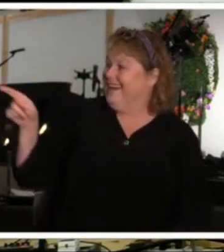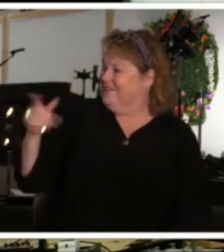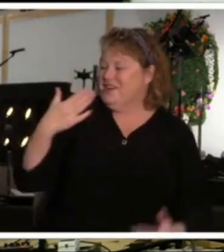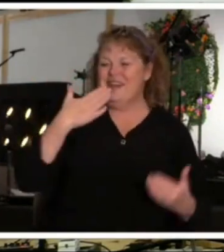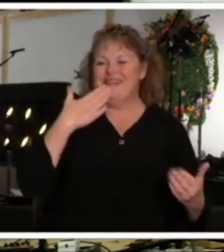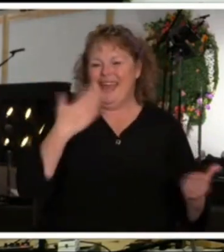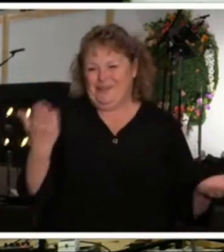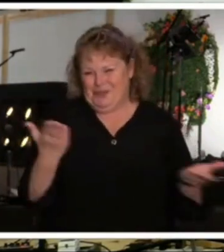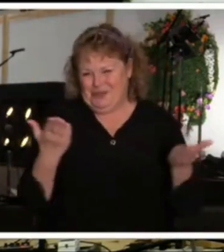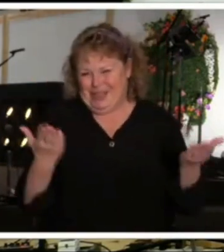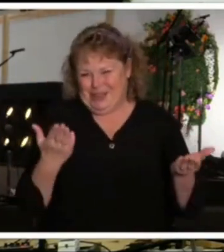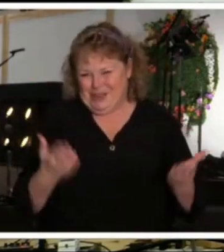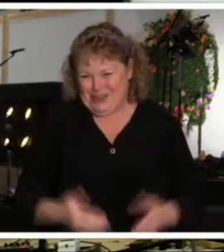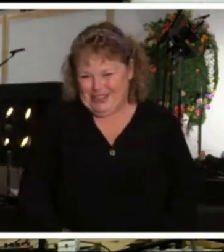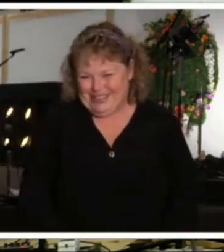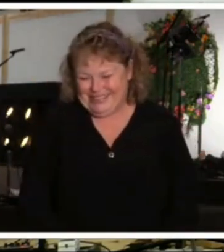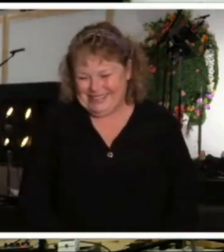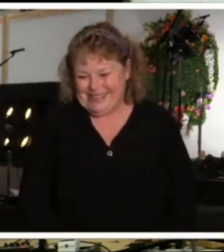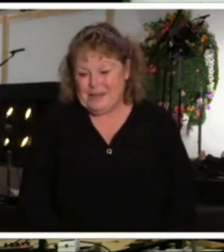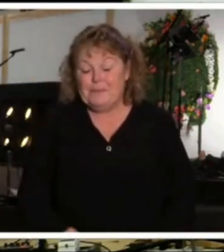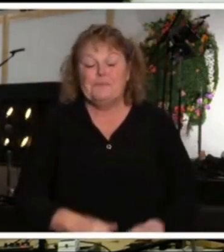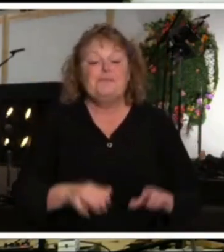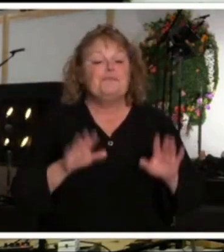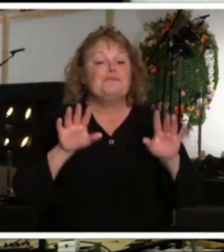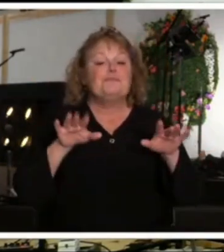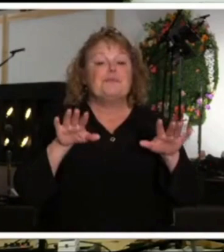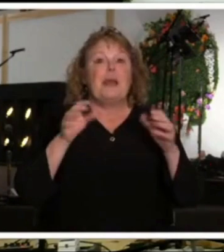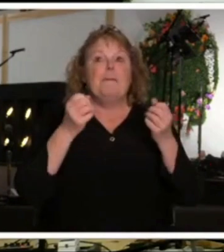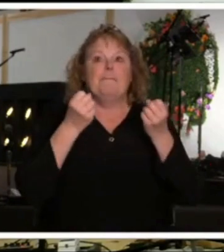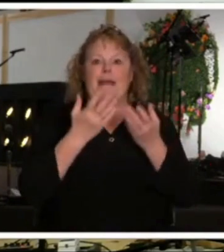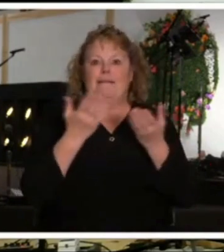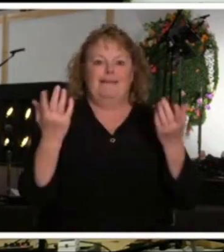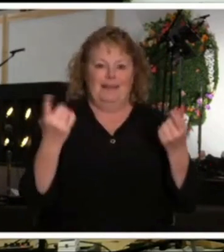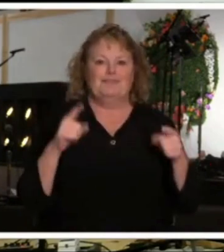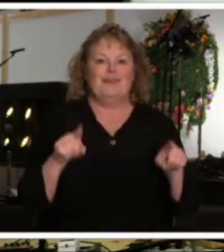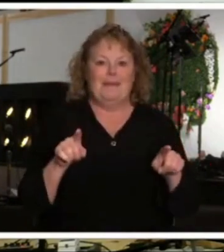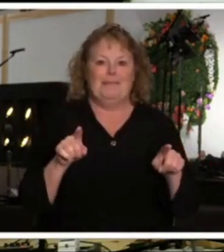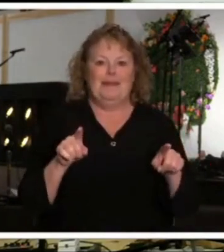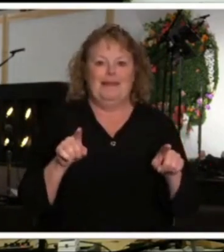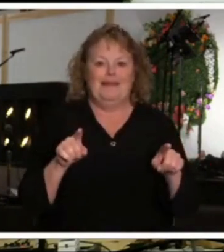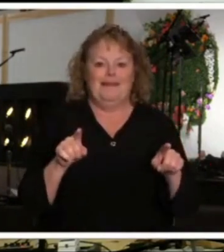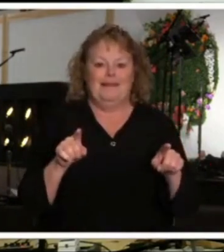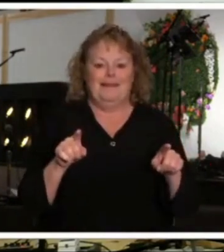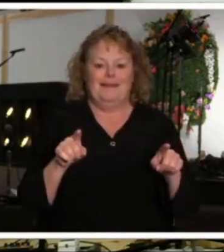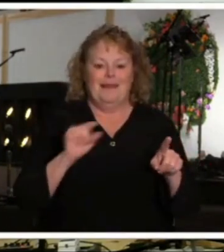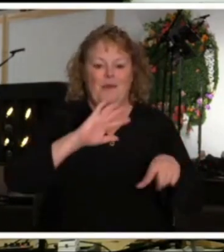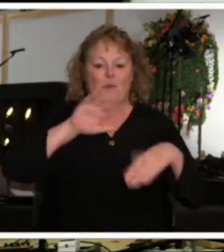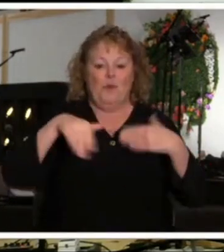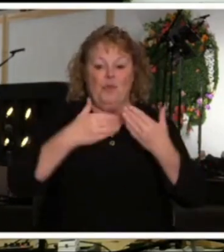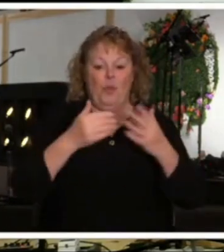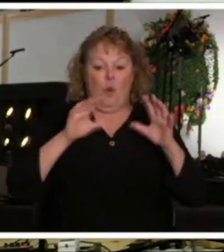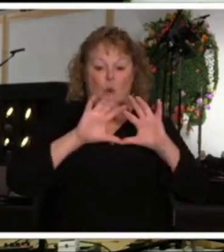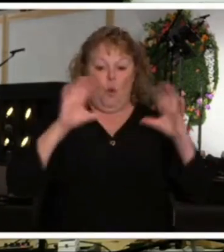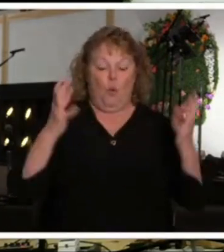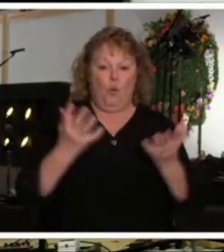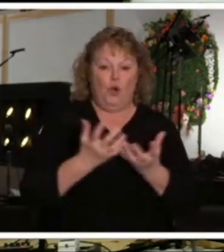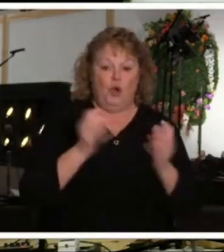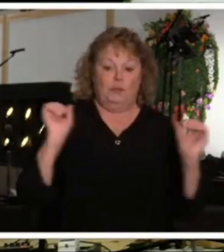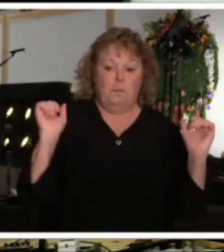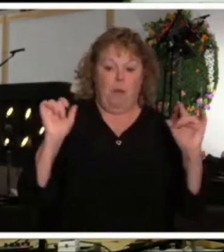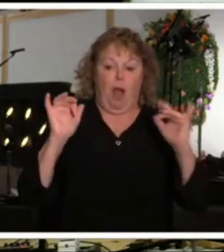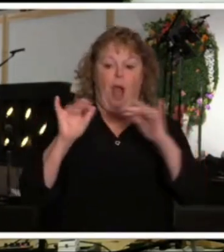to have you with us today. There is a lot of things that are happening when the whole world comes to a campus right next to